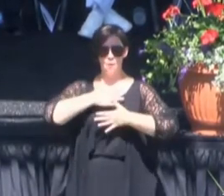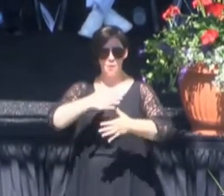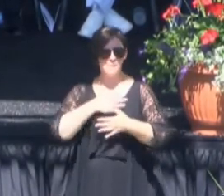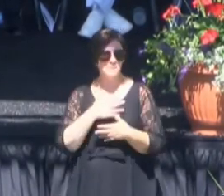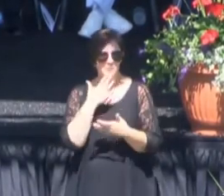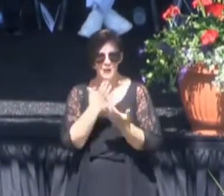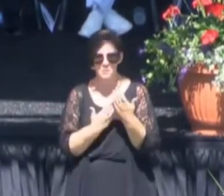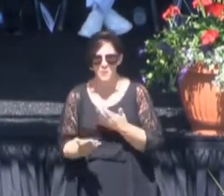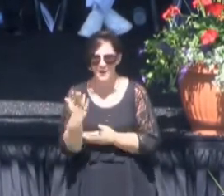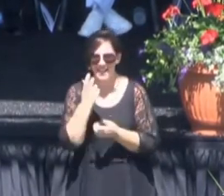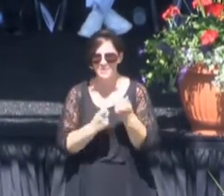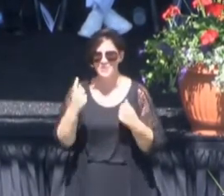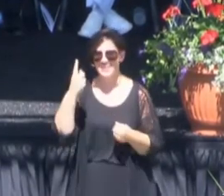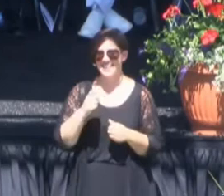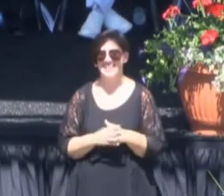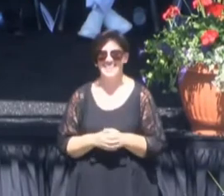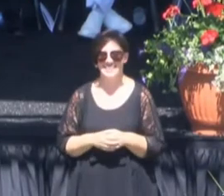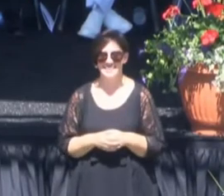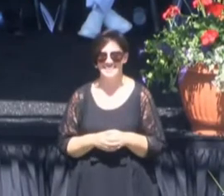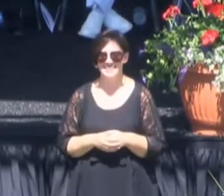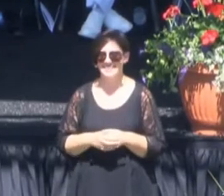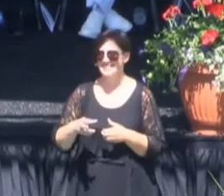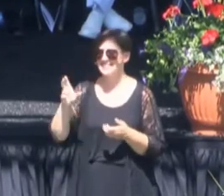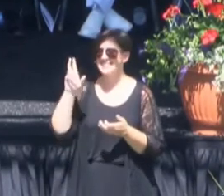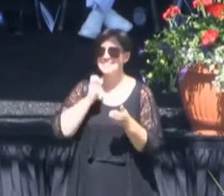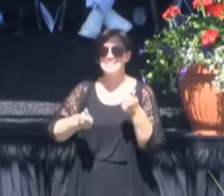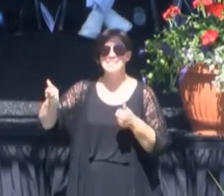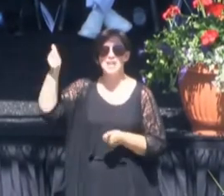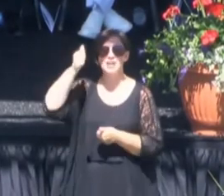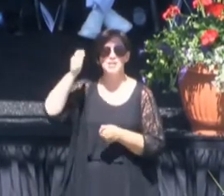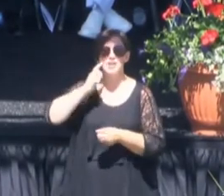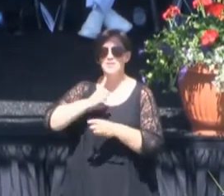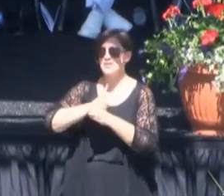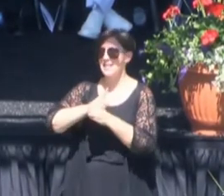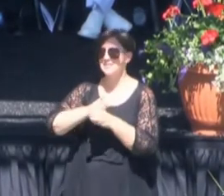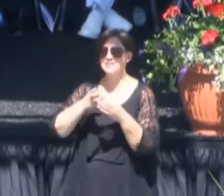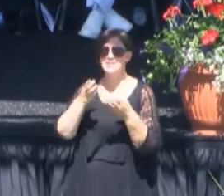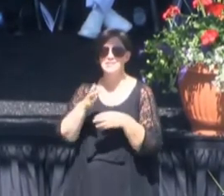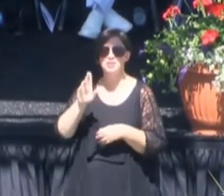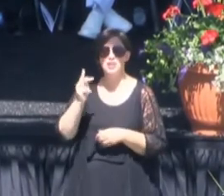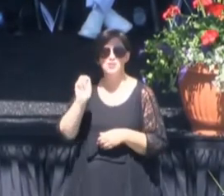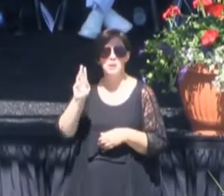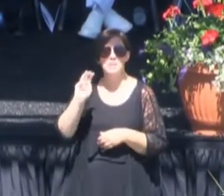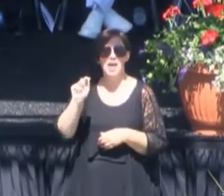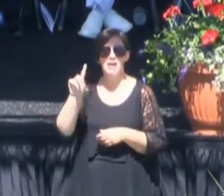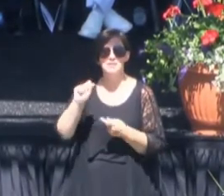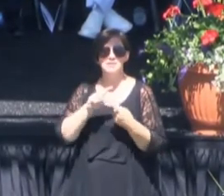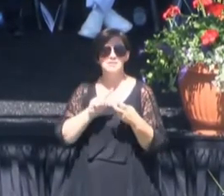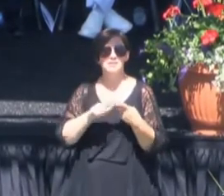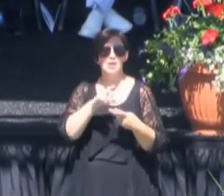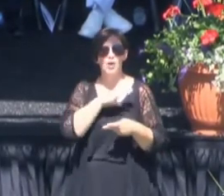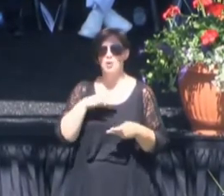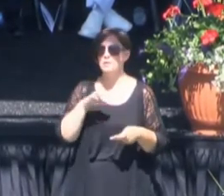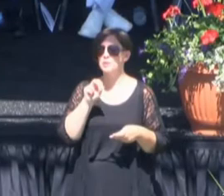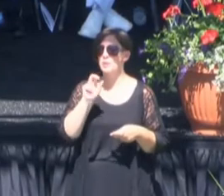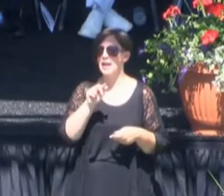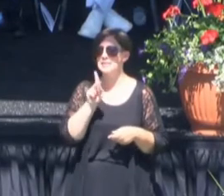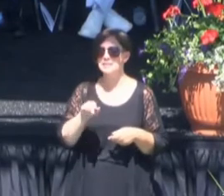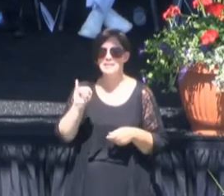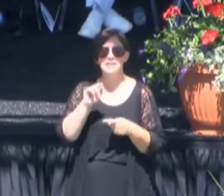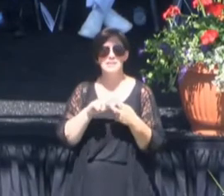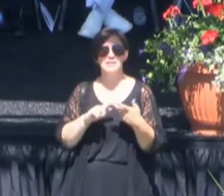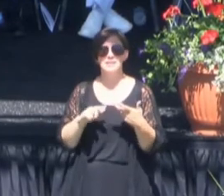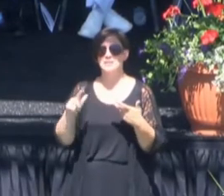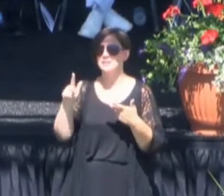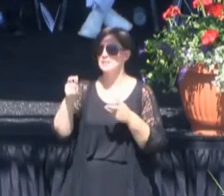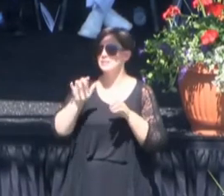Well, good morning, everybody. Secretary of Defense, General Mattis, Congressman Swayze, Maritime Administrator